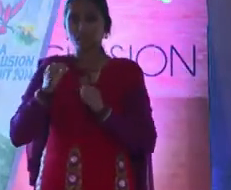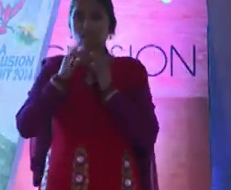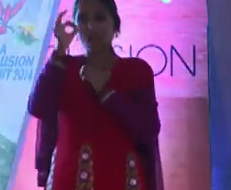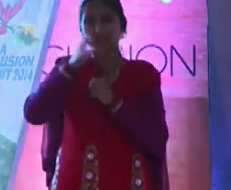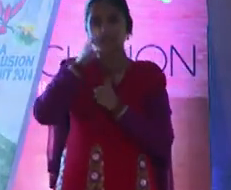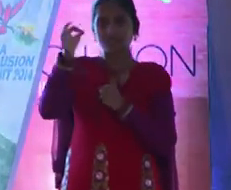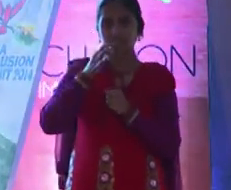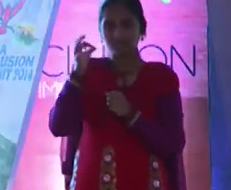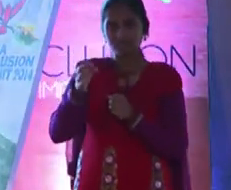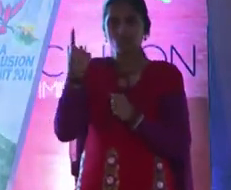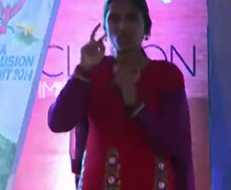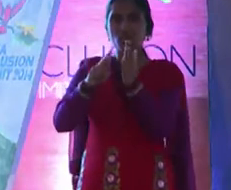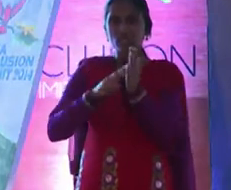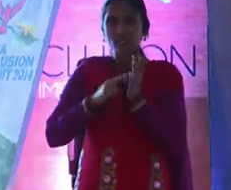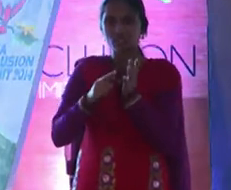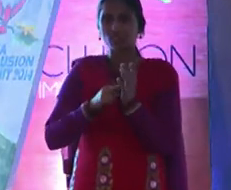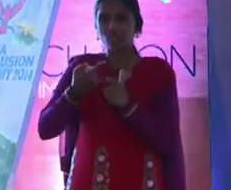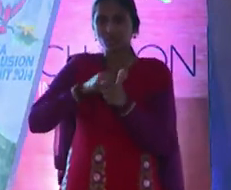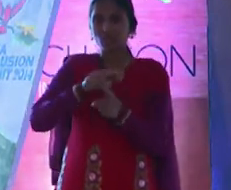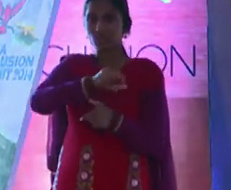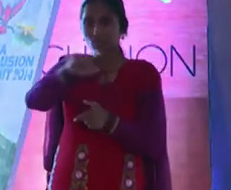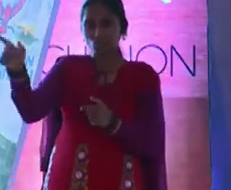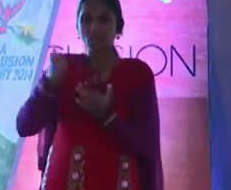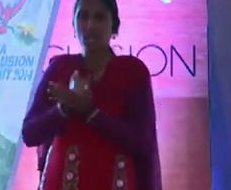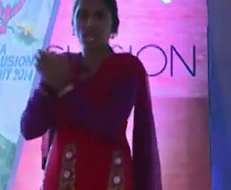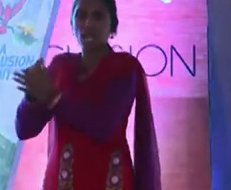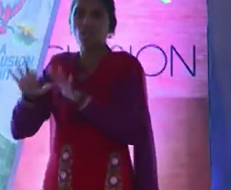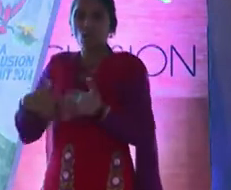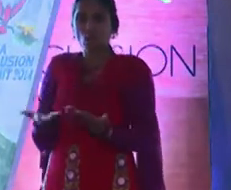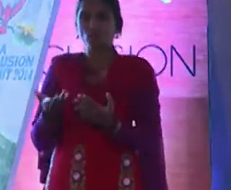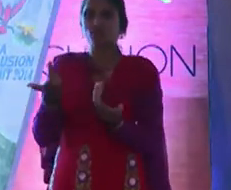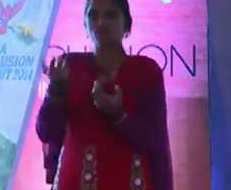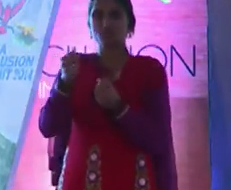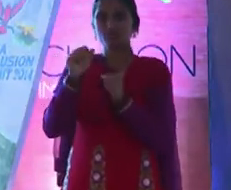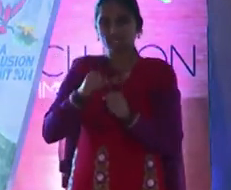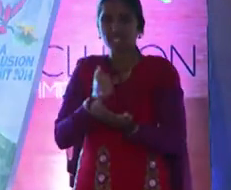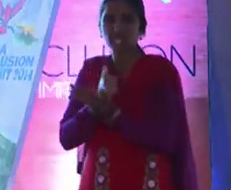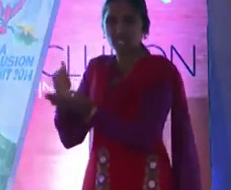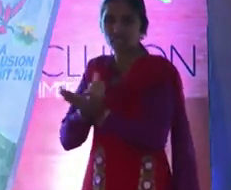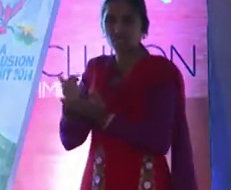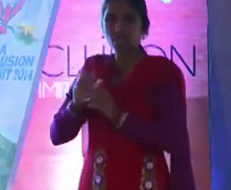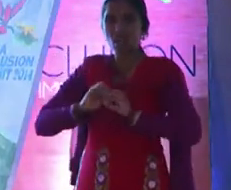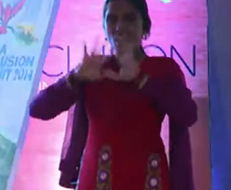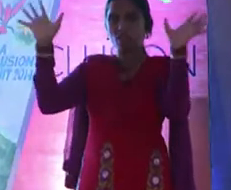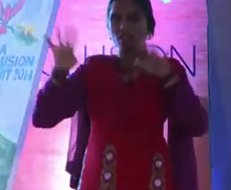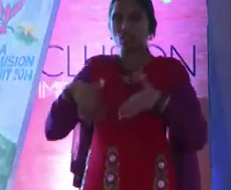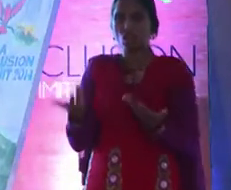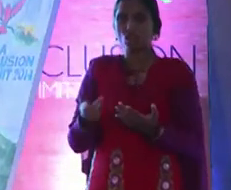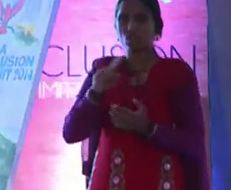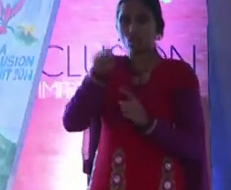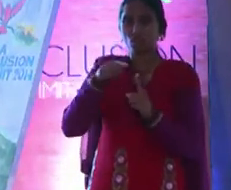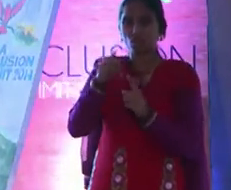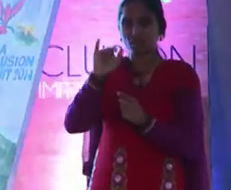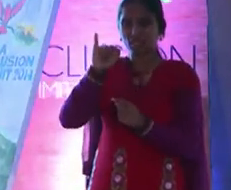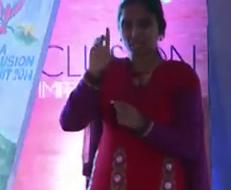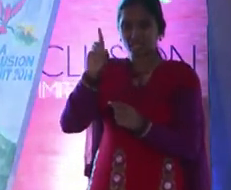in the public domain for requests from you to help us and to partner with us for the awareness generation to get the Universal IDs